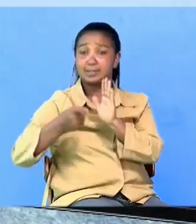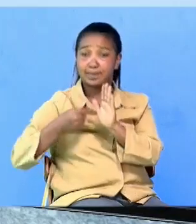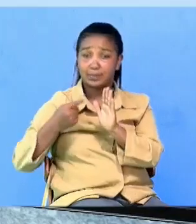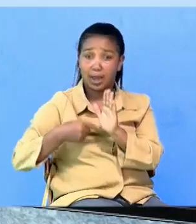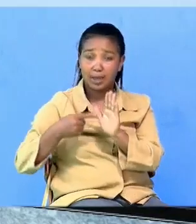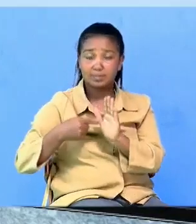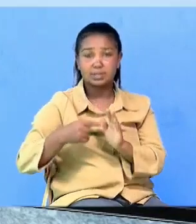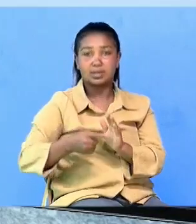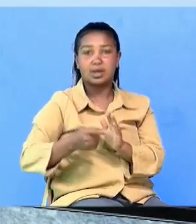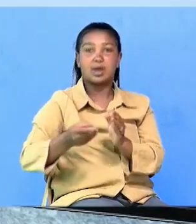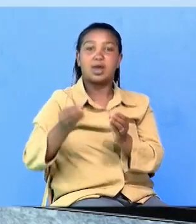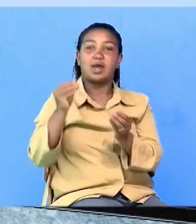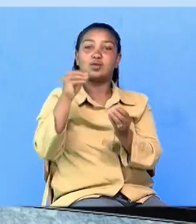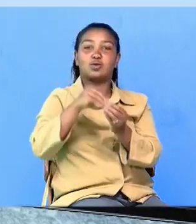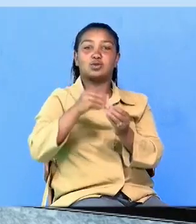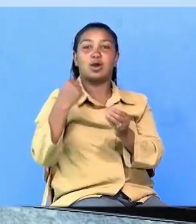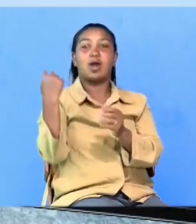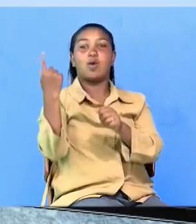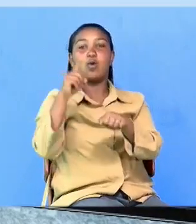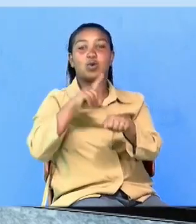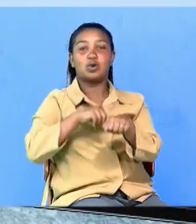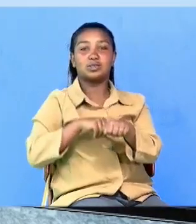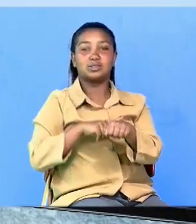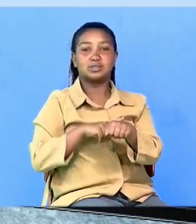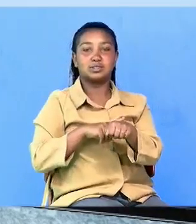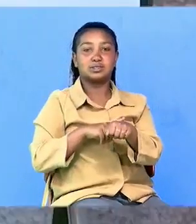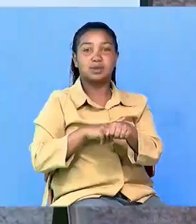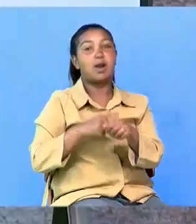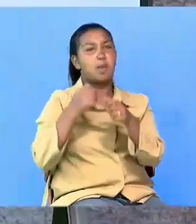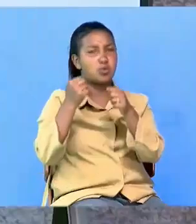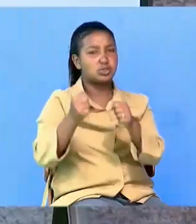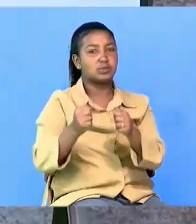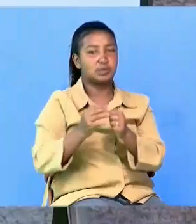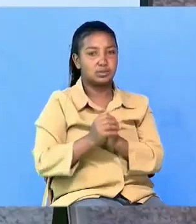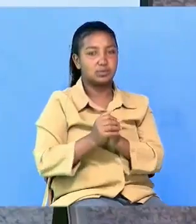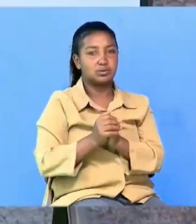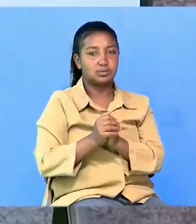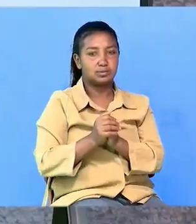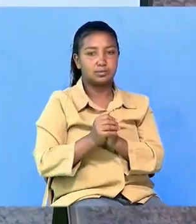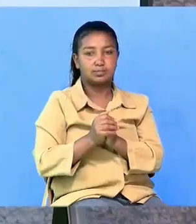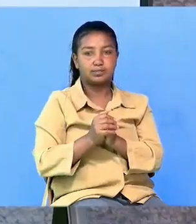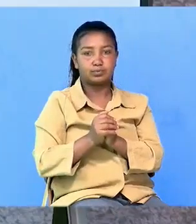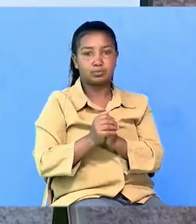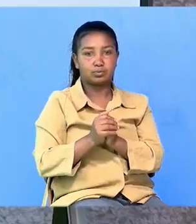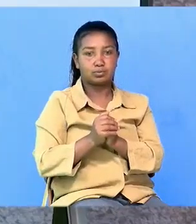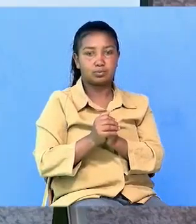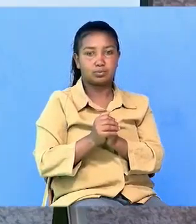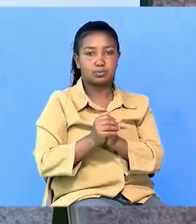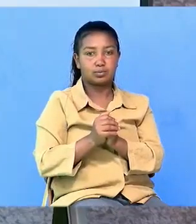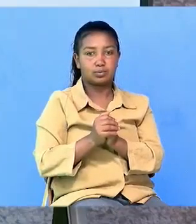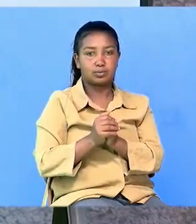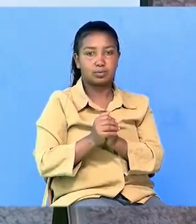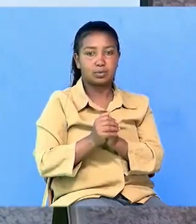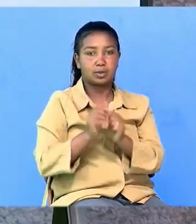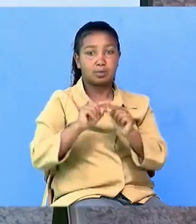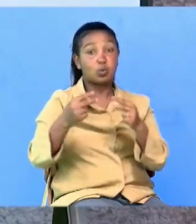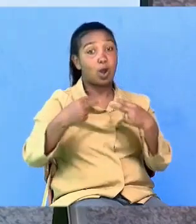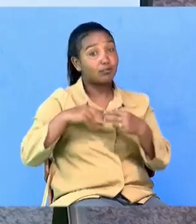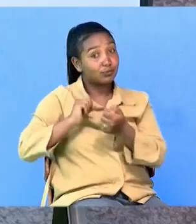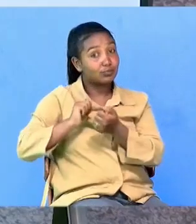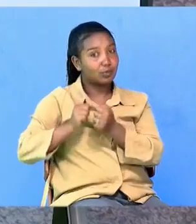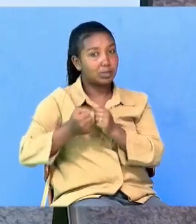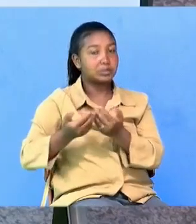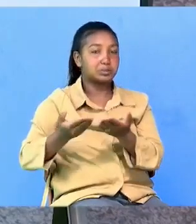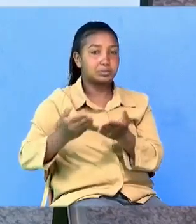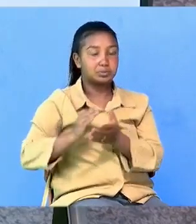sometimes, and also I always are possible. You see, contexts. But we have to change in